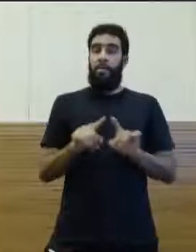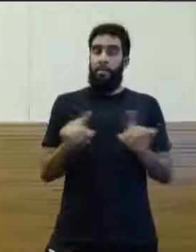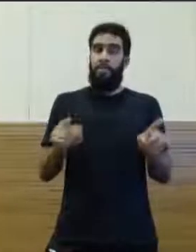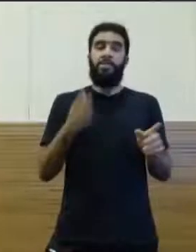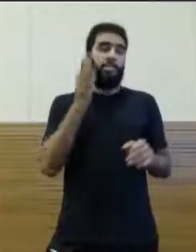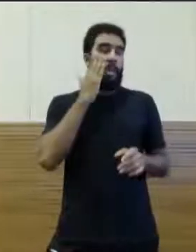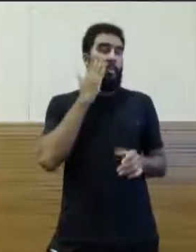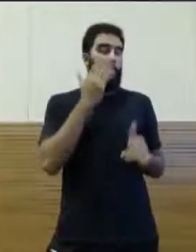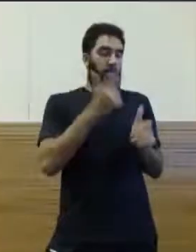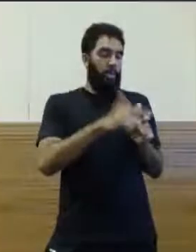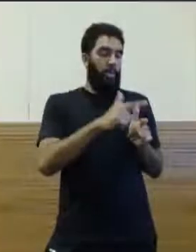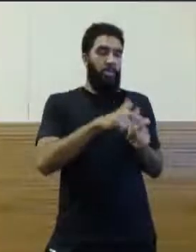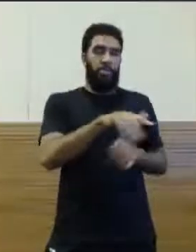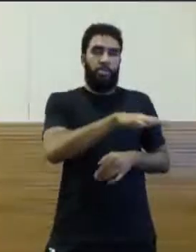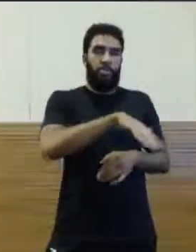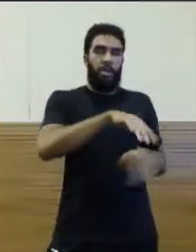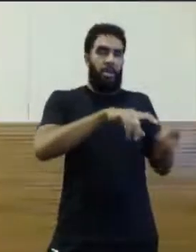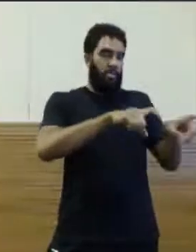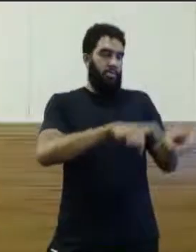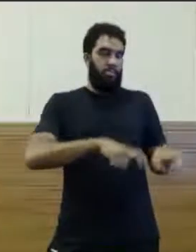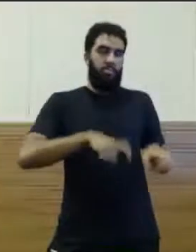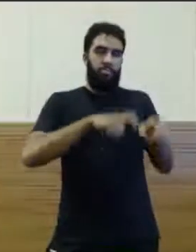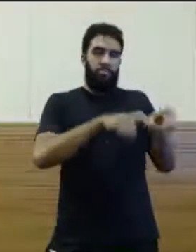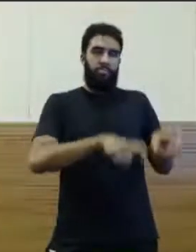nutritional education and rural